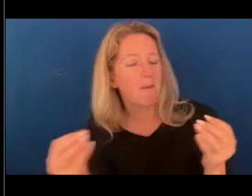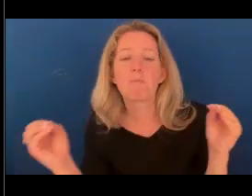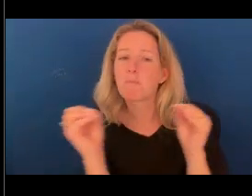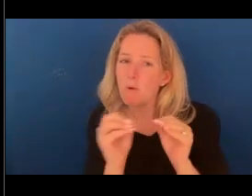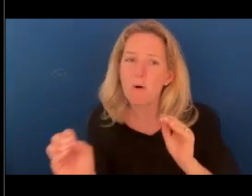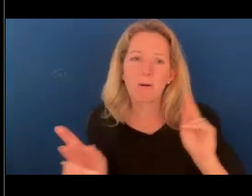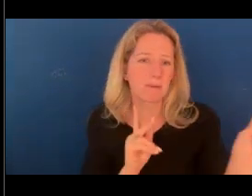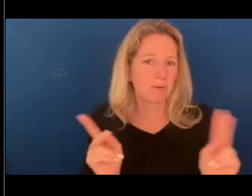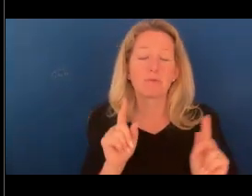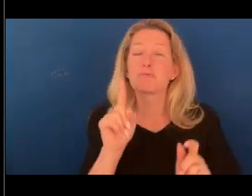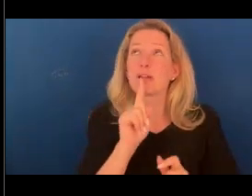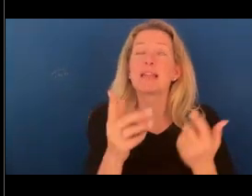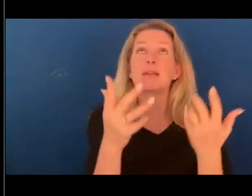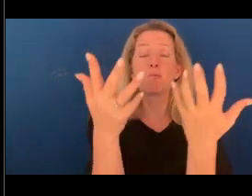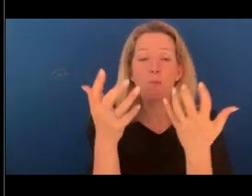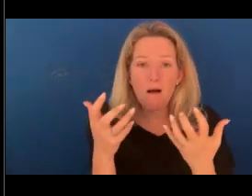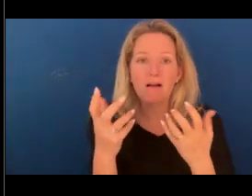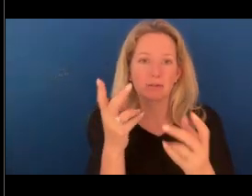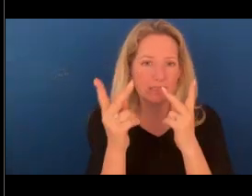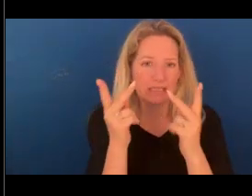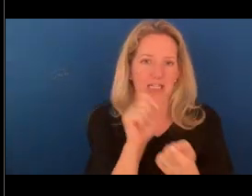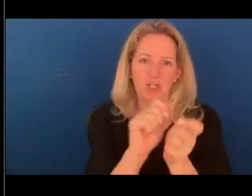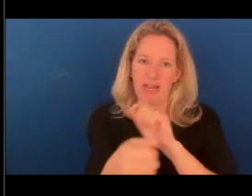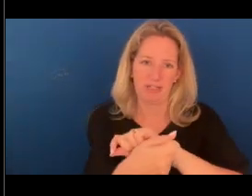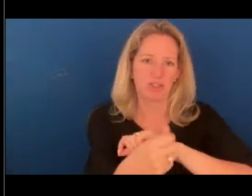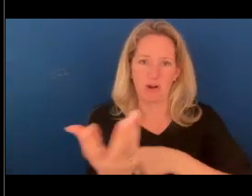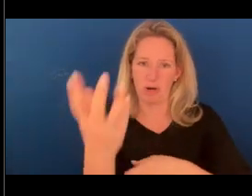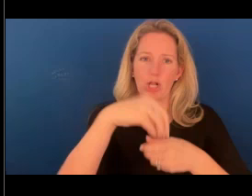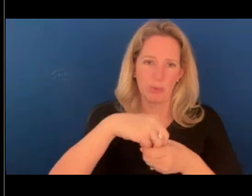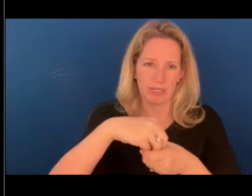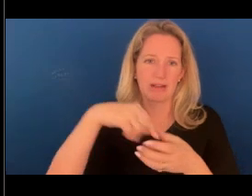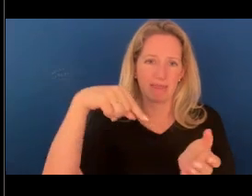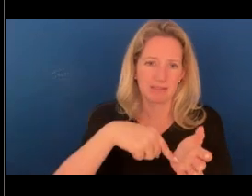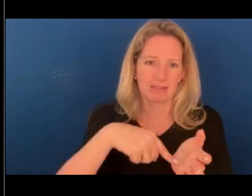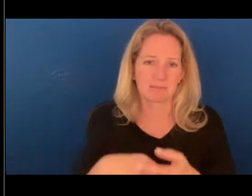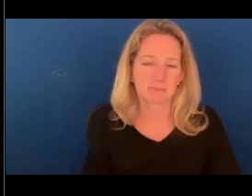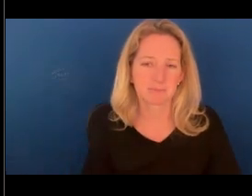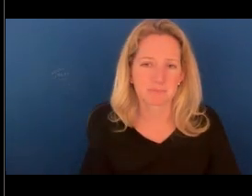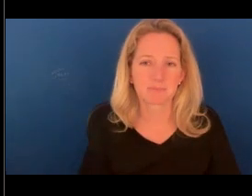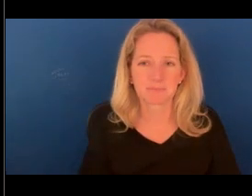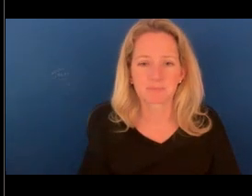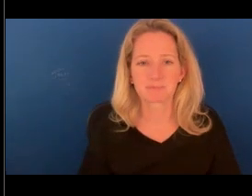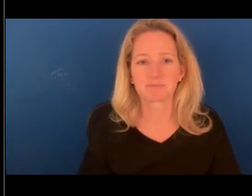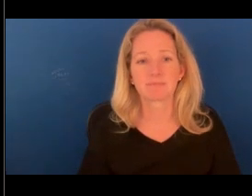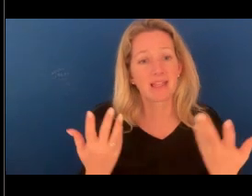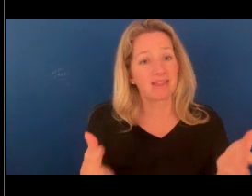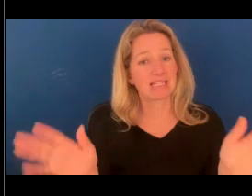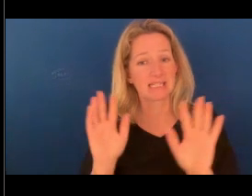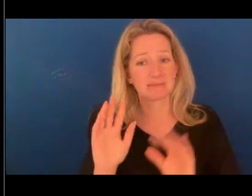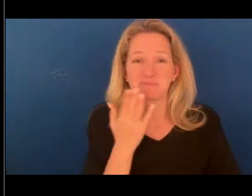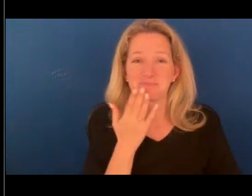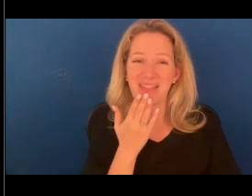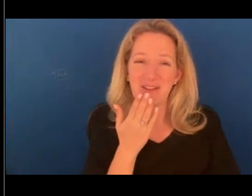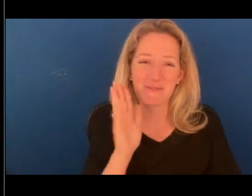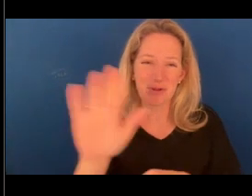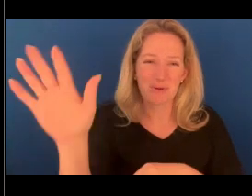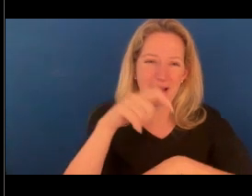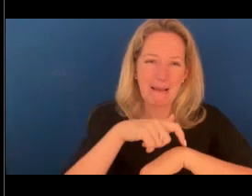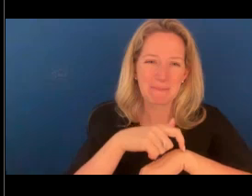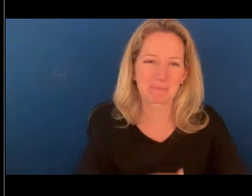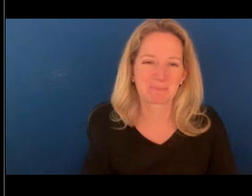see things change and are part of that. Next slide. And that's it. Thank you for your time.